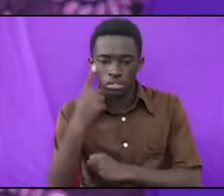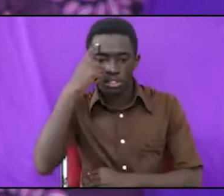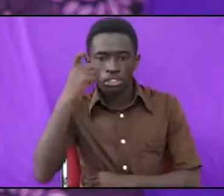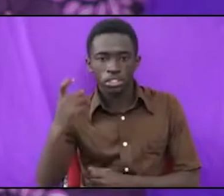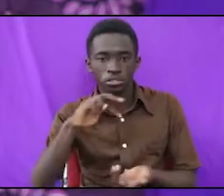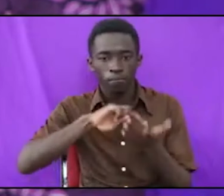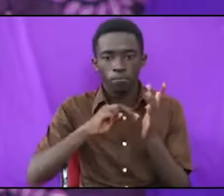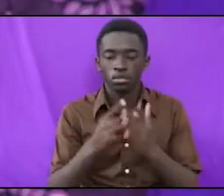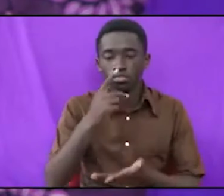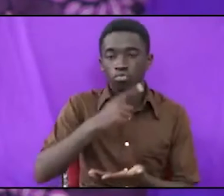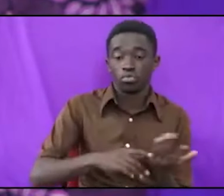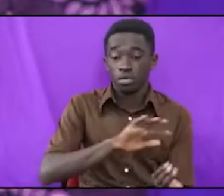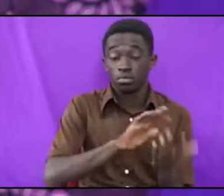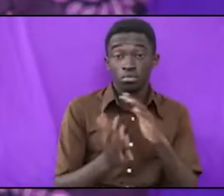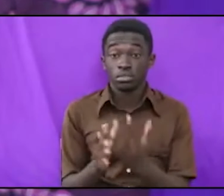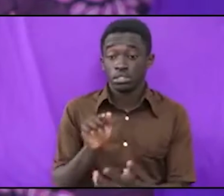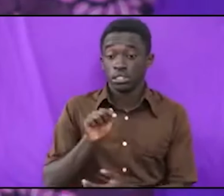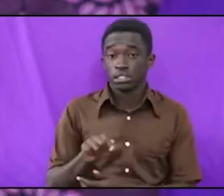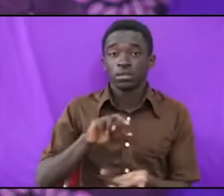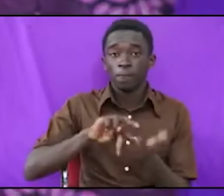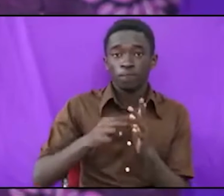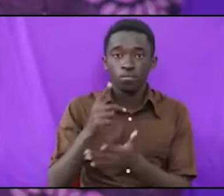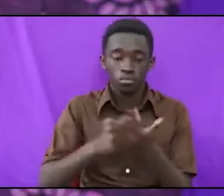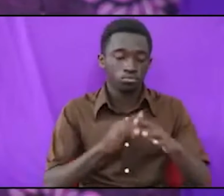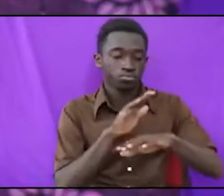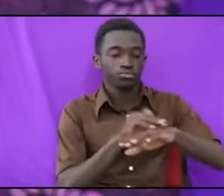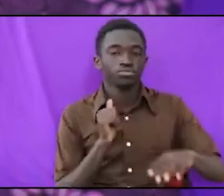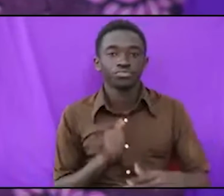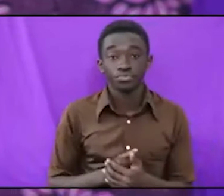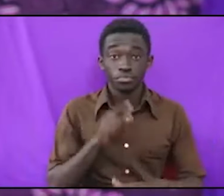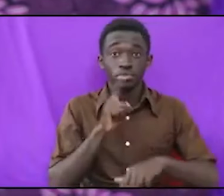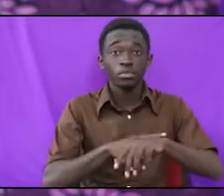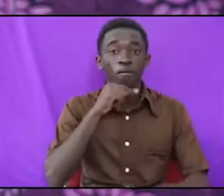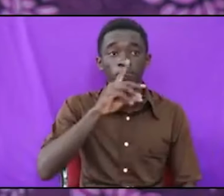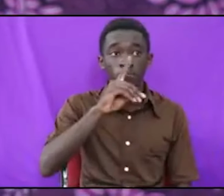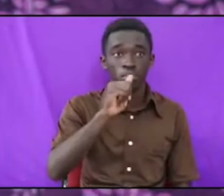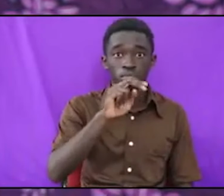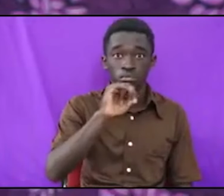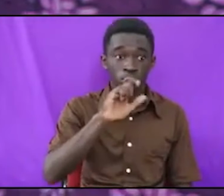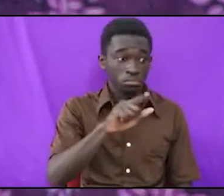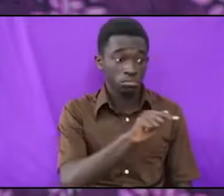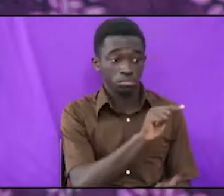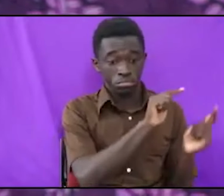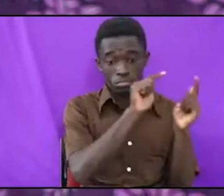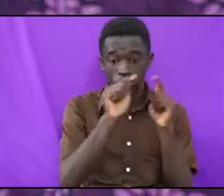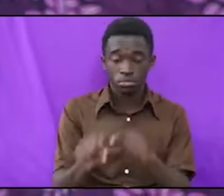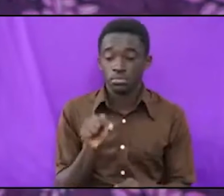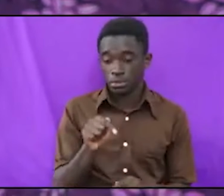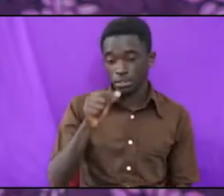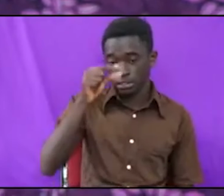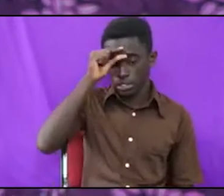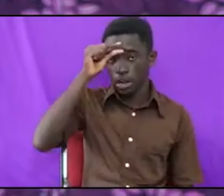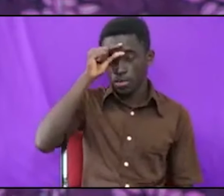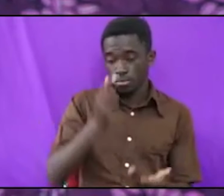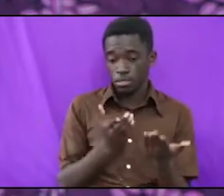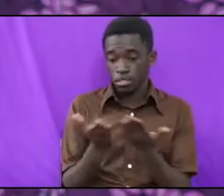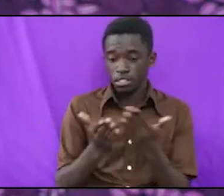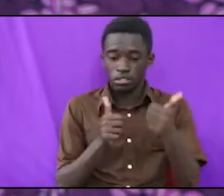And so basically, he urged the king to call him. So when Daniel comes, again, government servant, under the